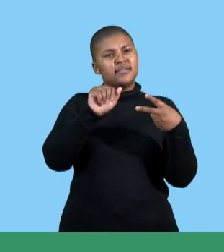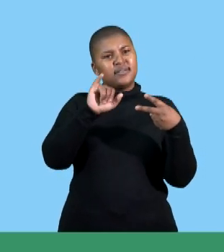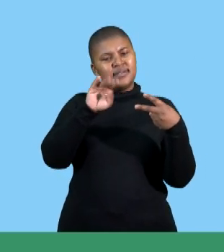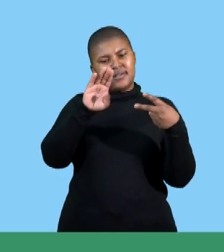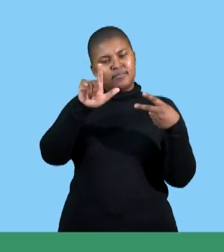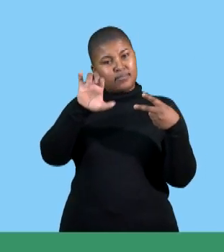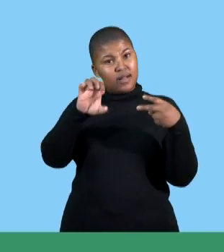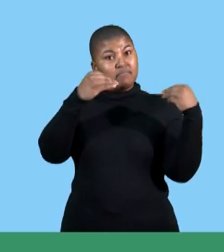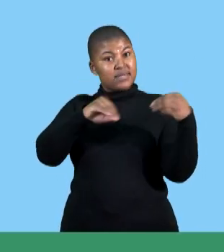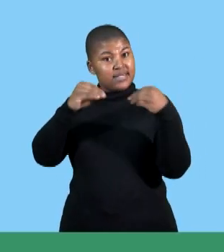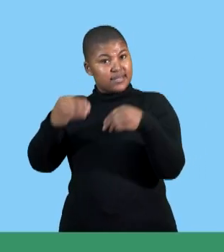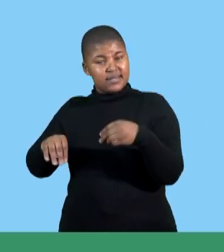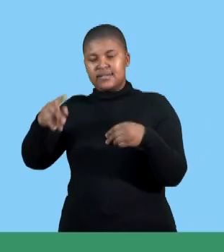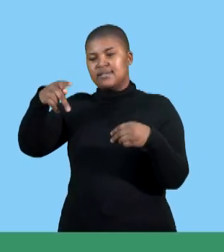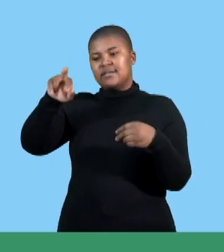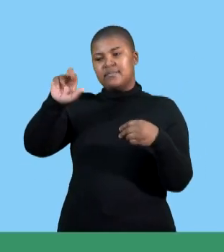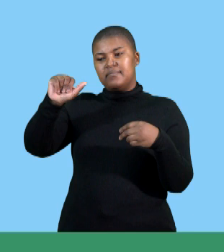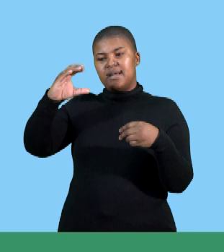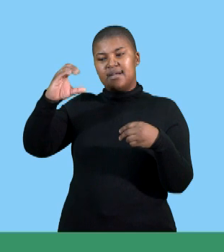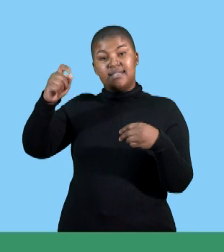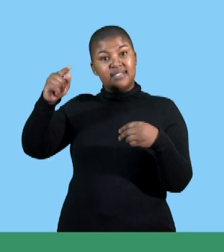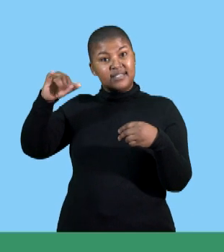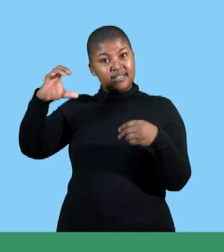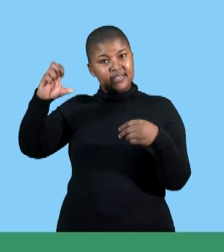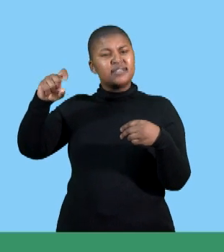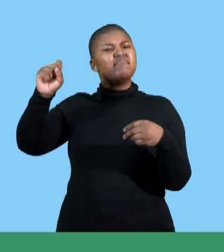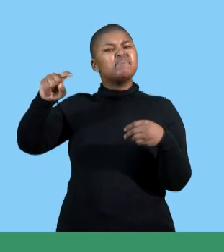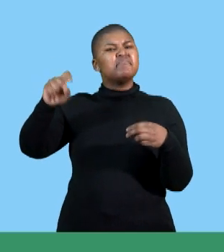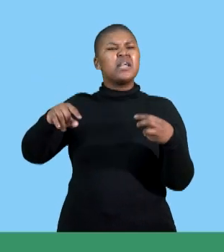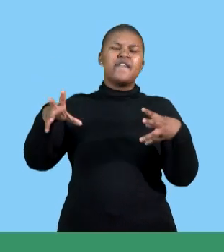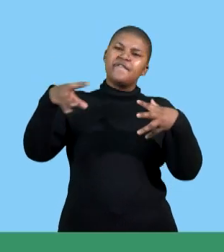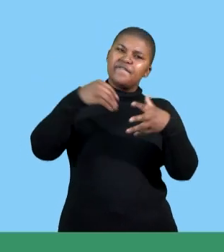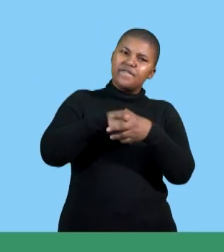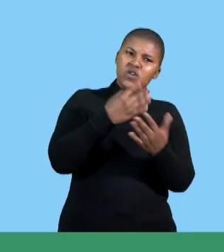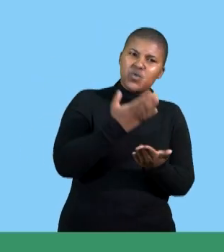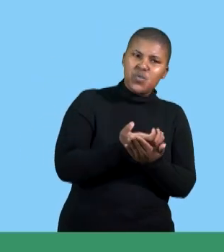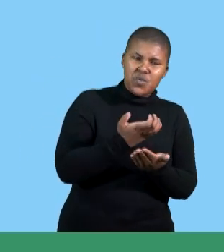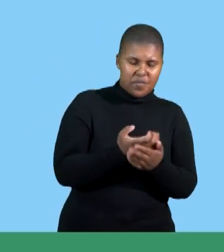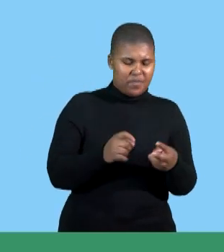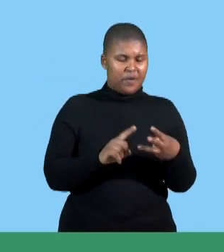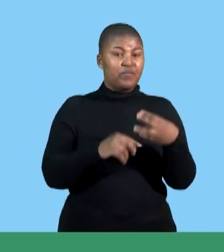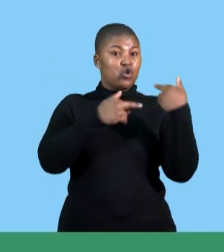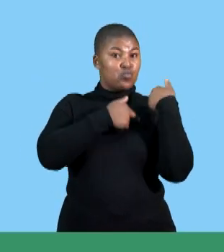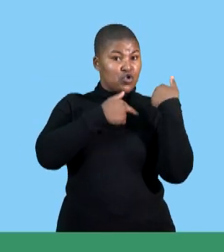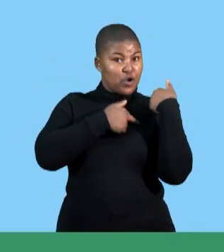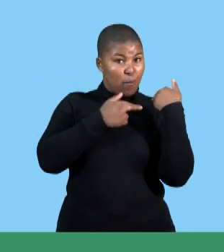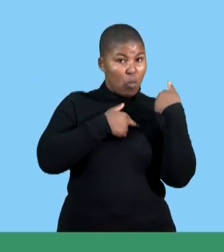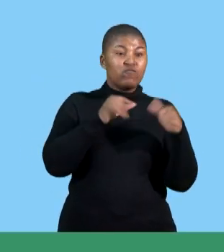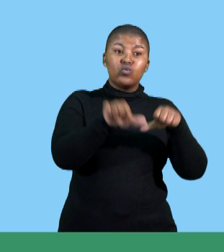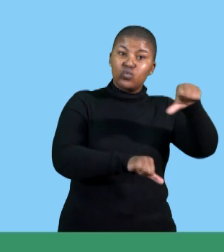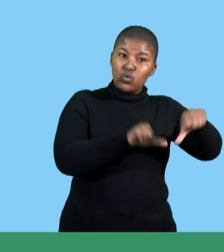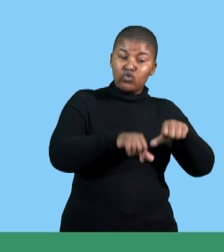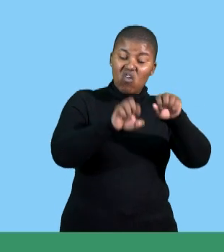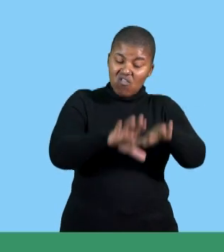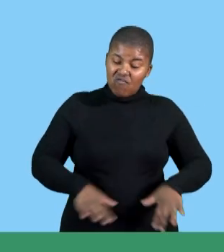business practices. We said it is a business practice that is economically viable, socially responsible,